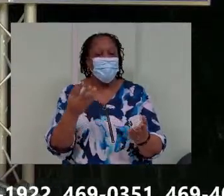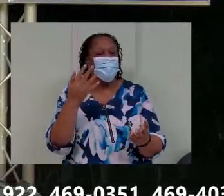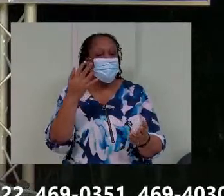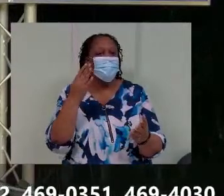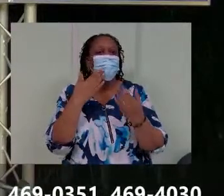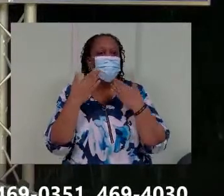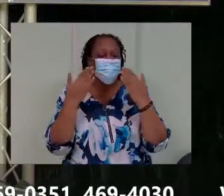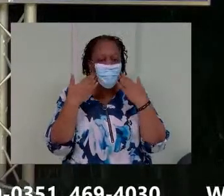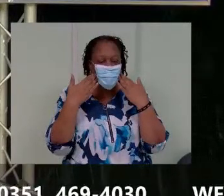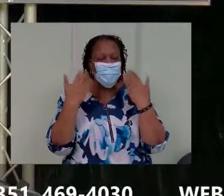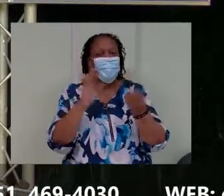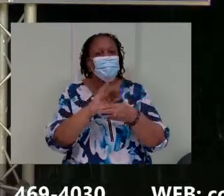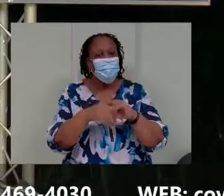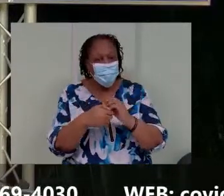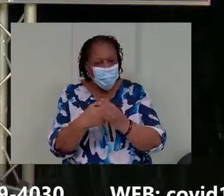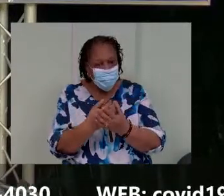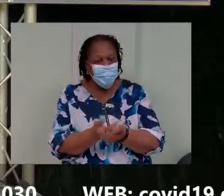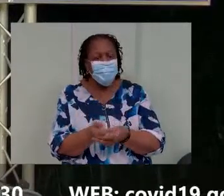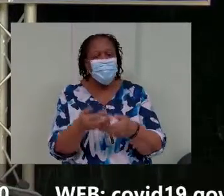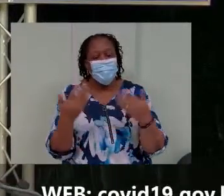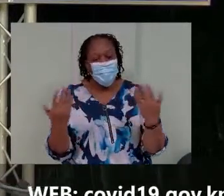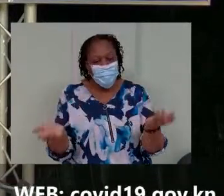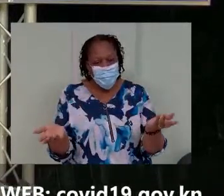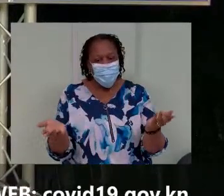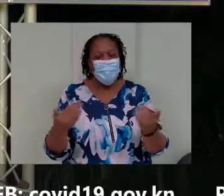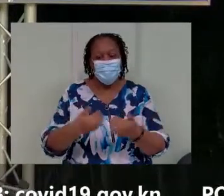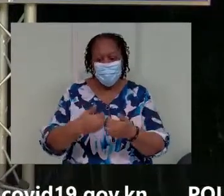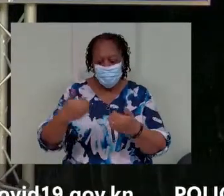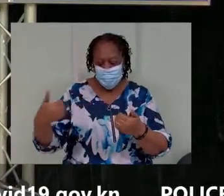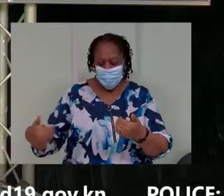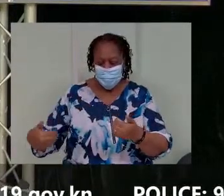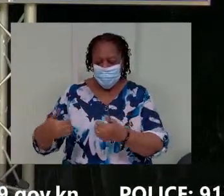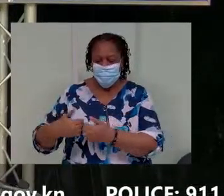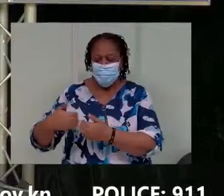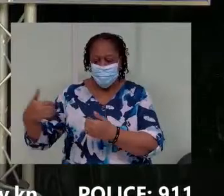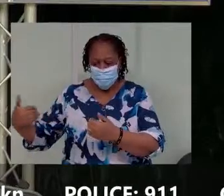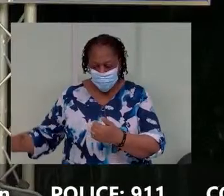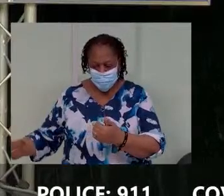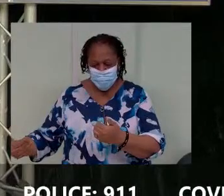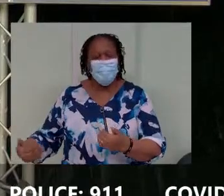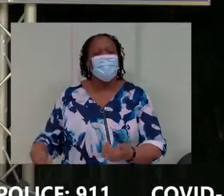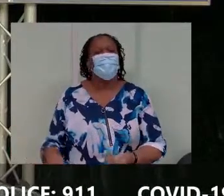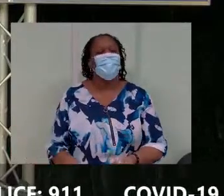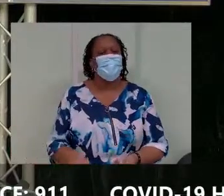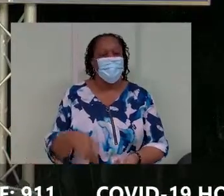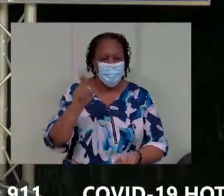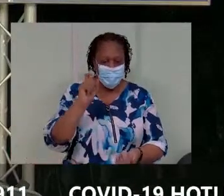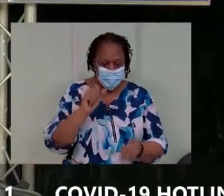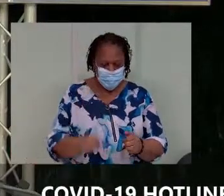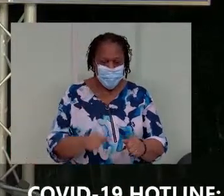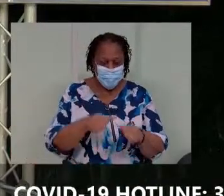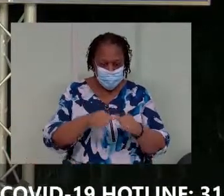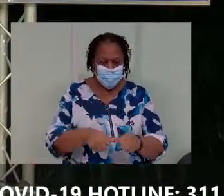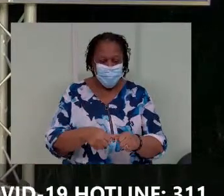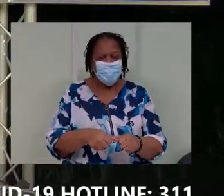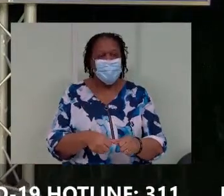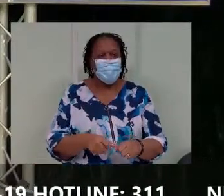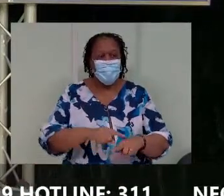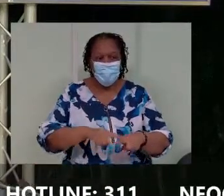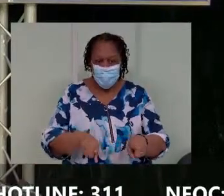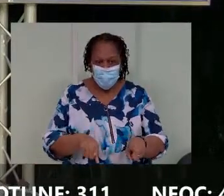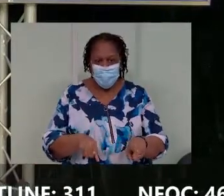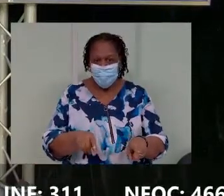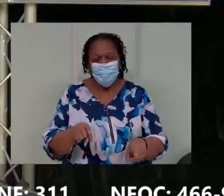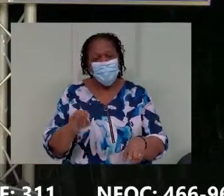place. The wearing of masks continues to be one of the more effective means to combat the spread of the virus.